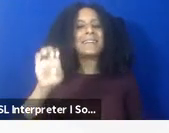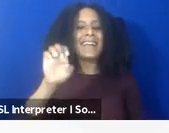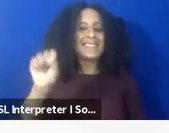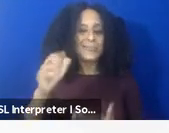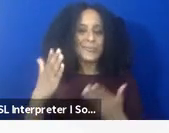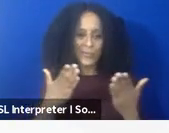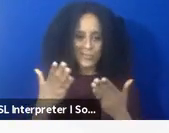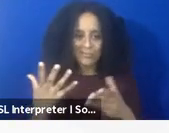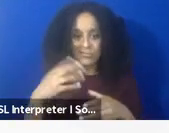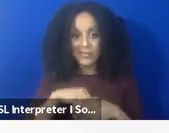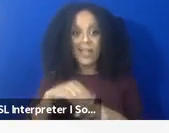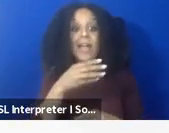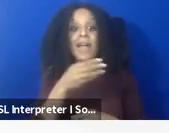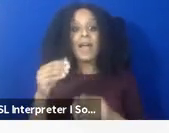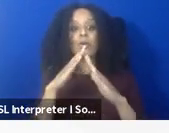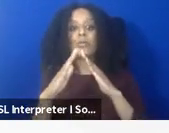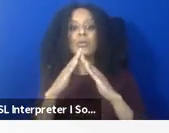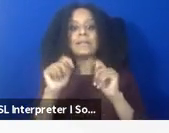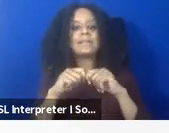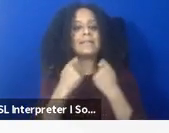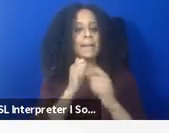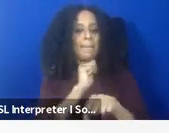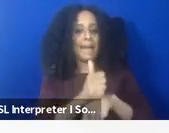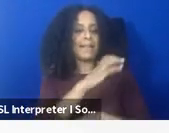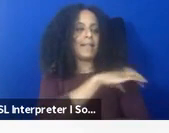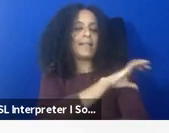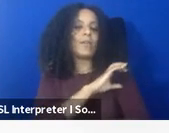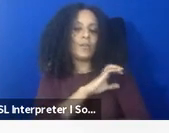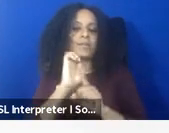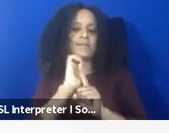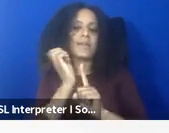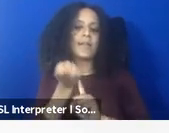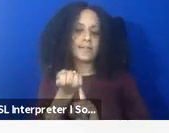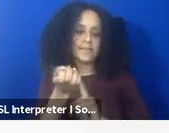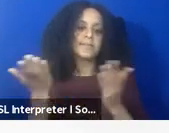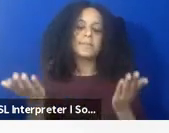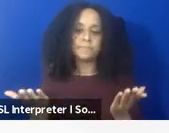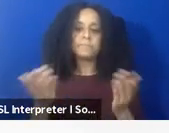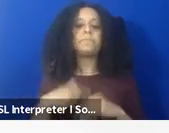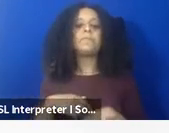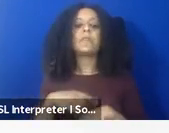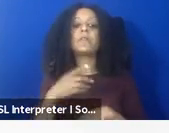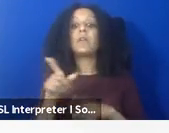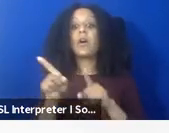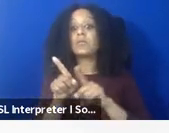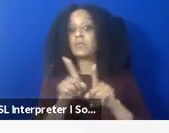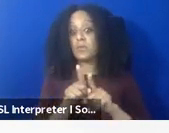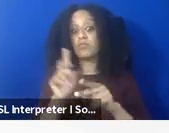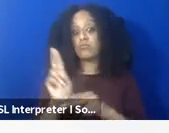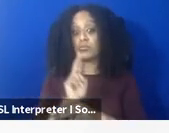services, and in community or team-based clinical settings. Also, to utilize